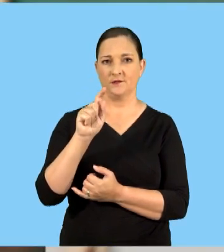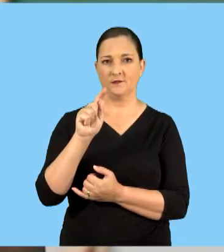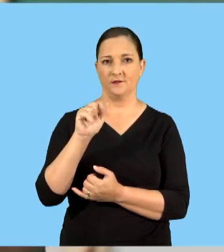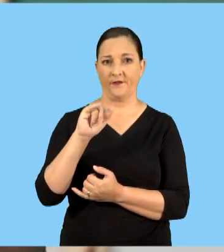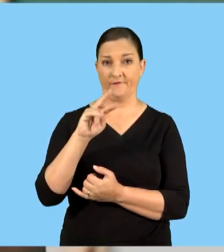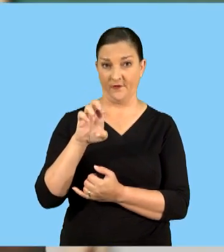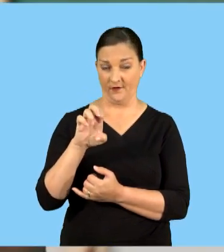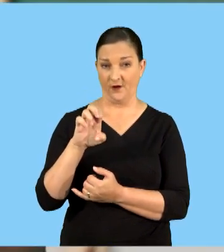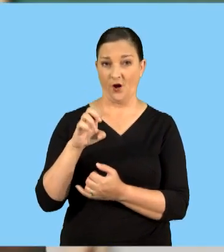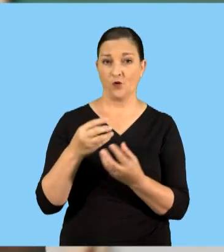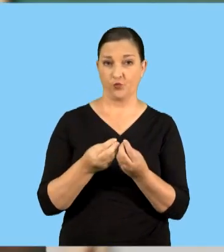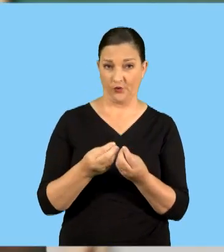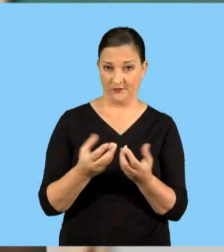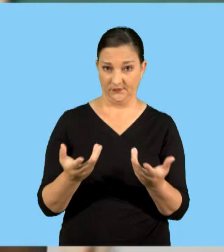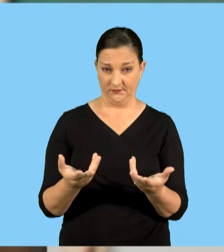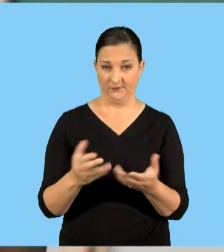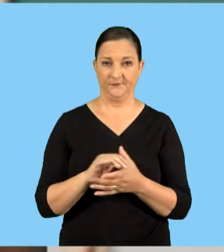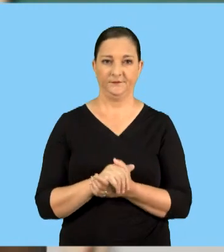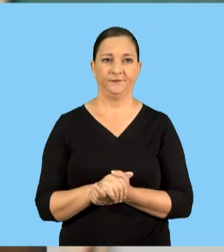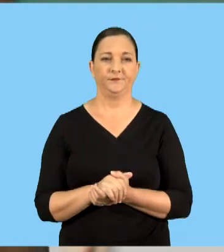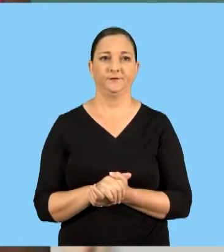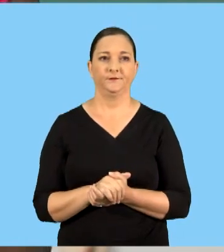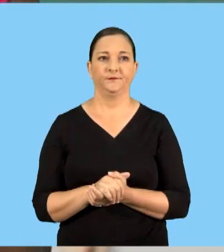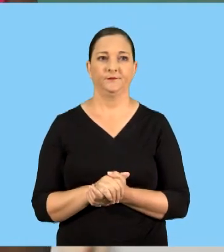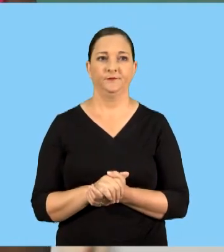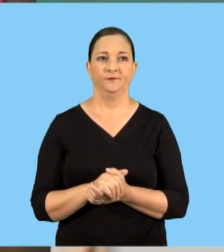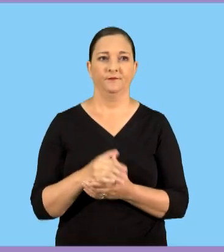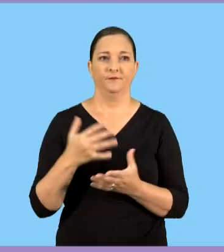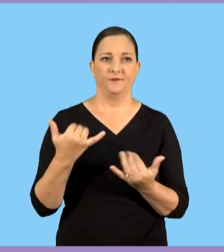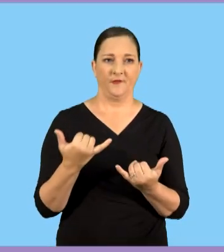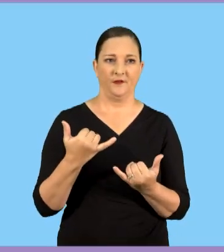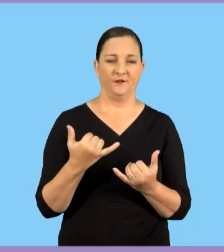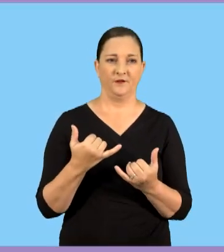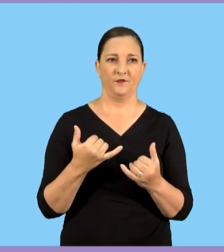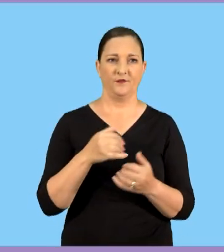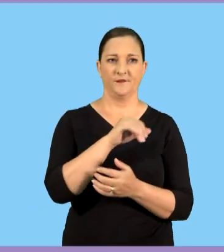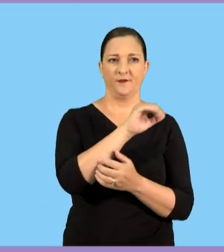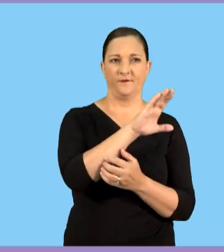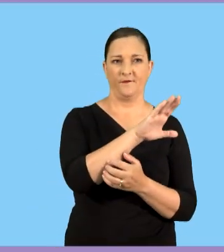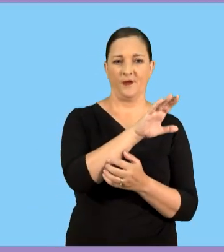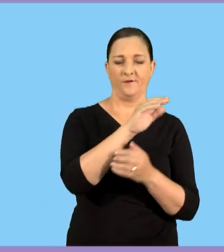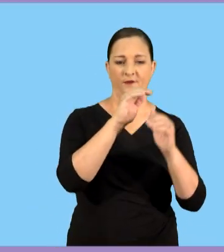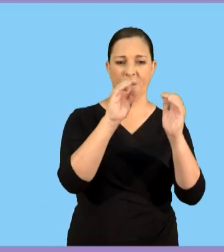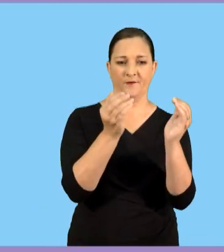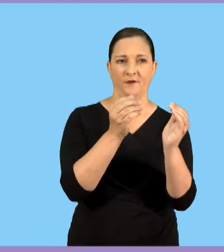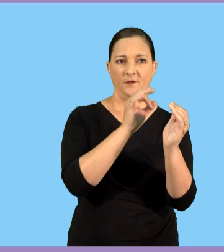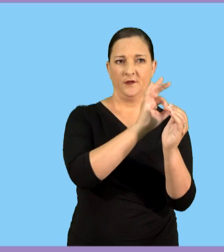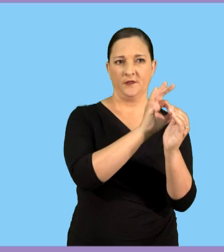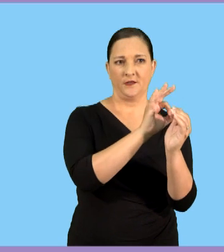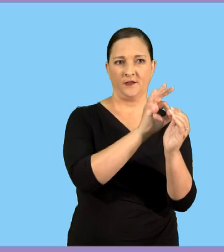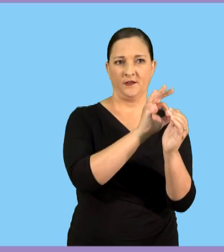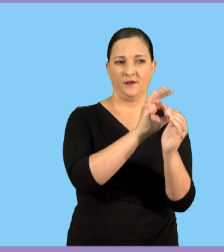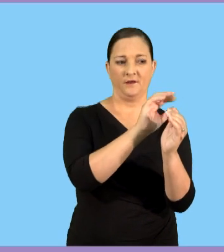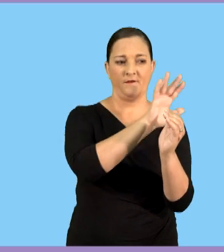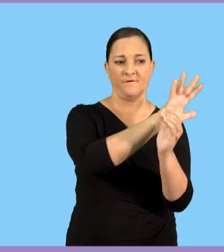out what is in the brackets first, or I can distribute it. So if I distribute these numbers, I can say they're 5